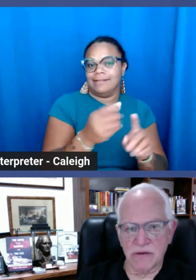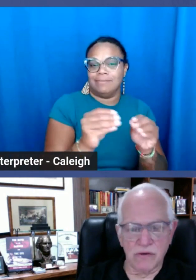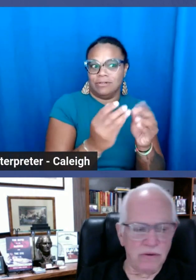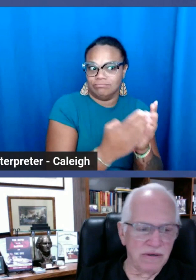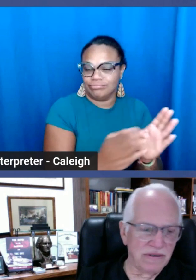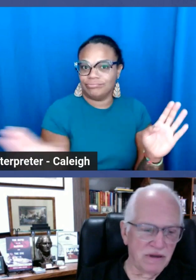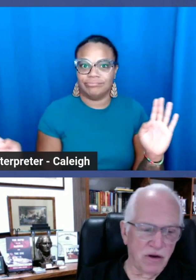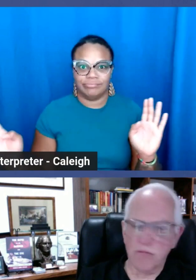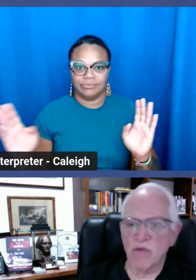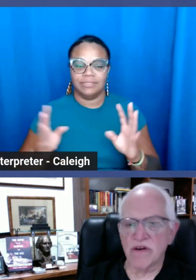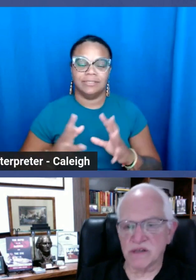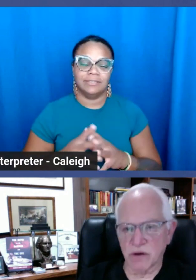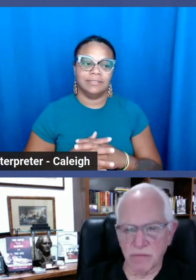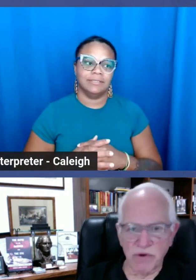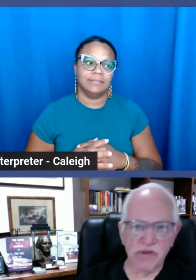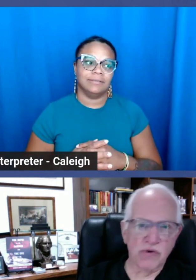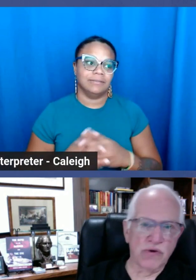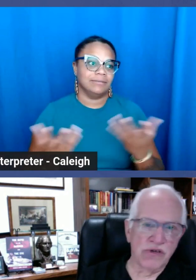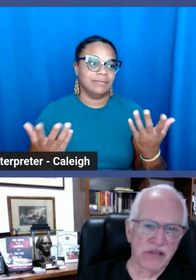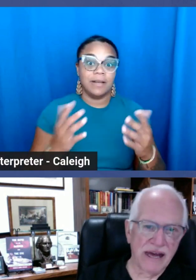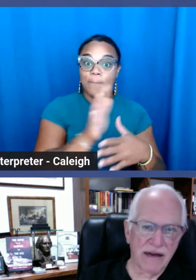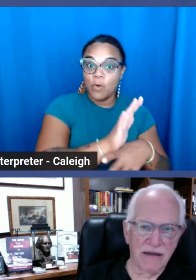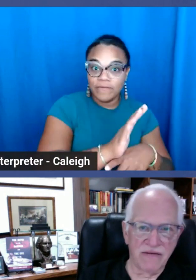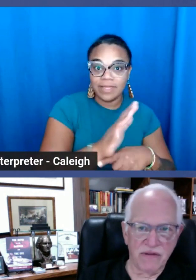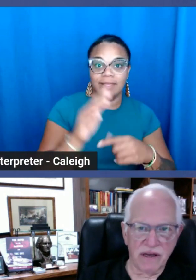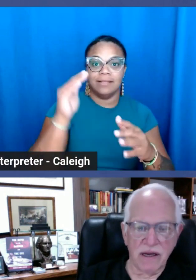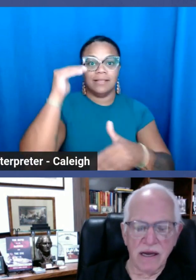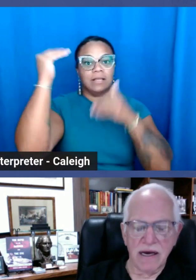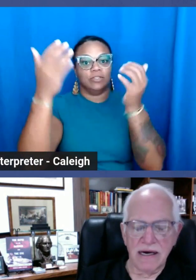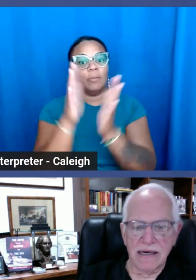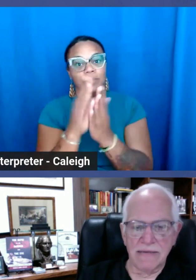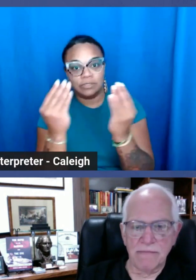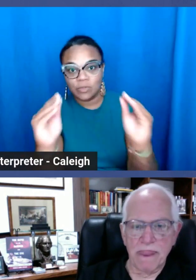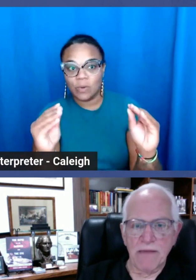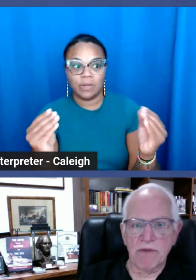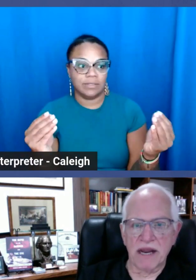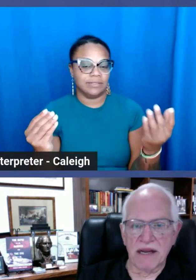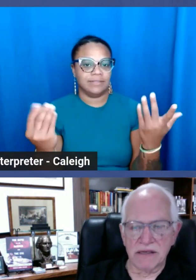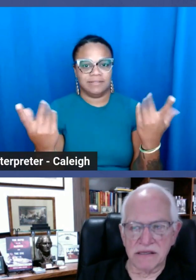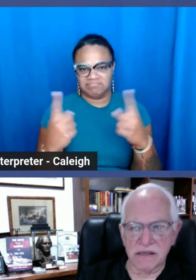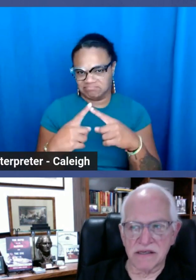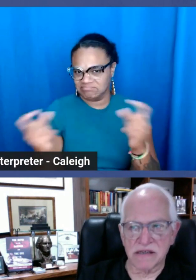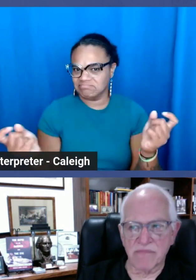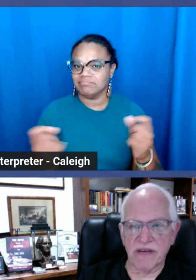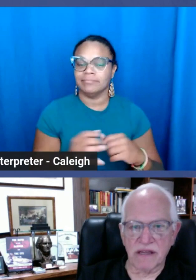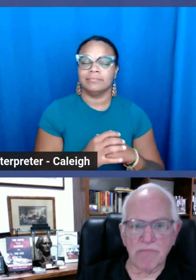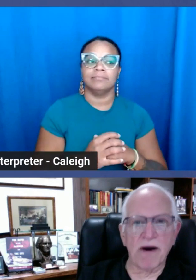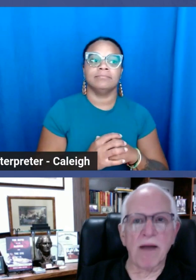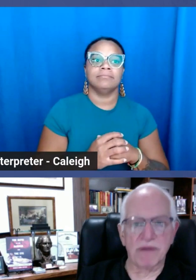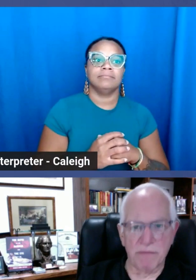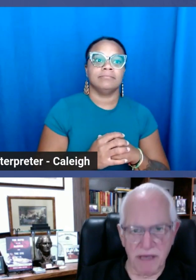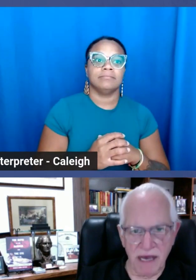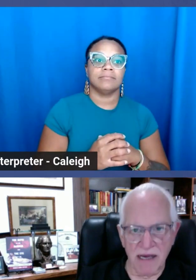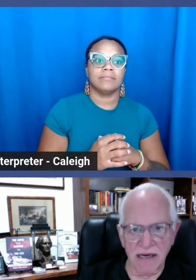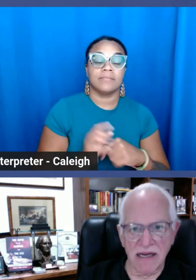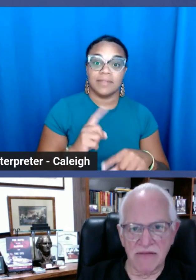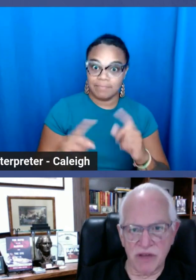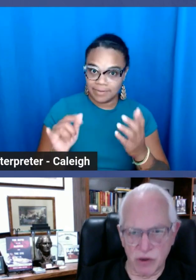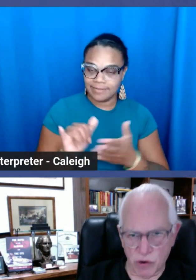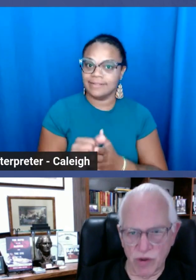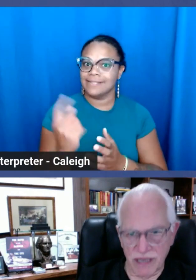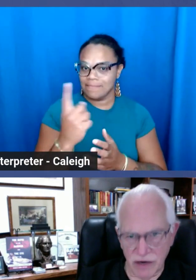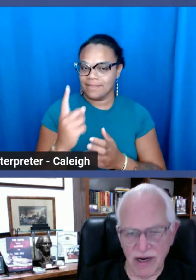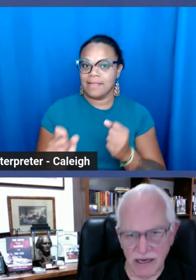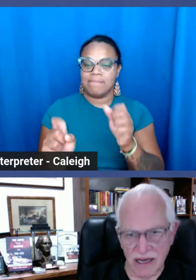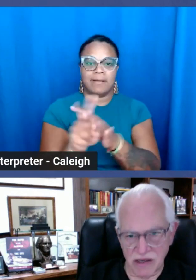even to, movies, adult bookstores, that kind of thing. But it is something that popped up again in